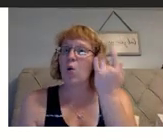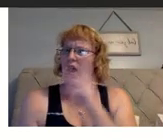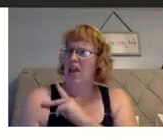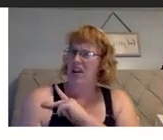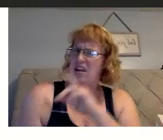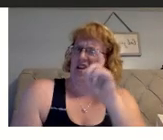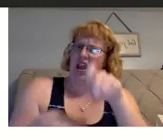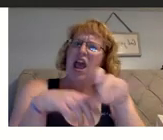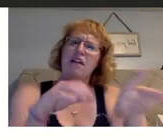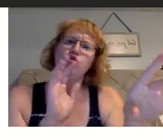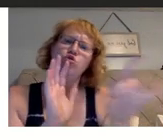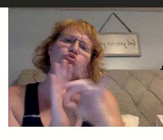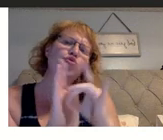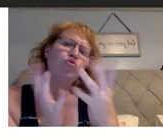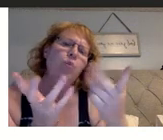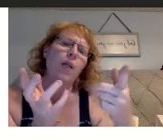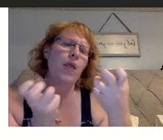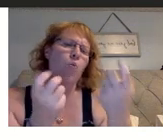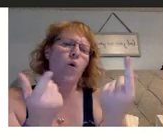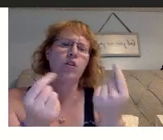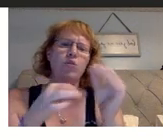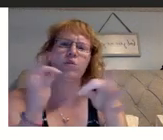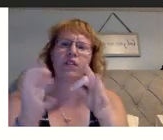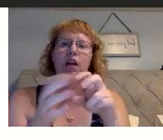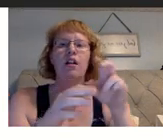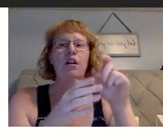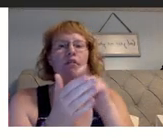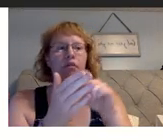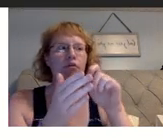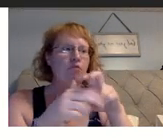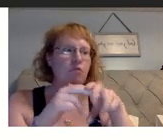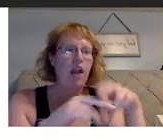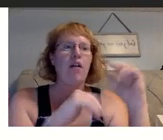to choose what they want to do instead of riding all the rides